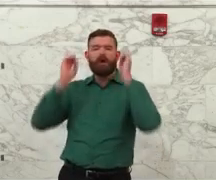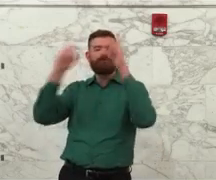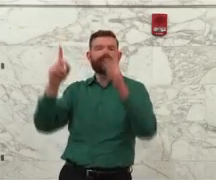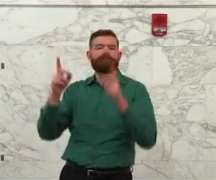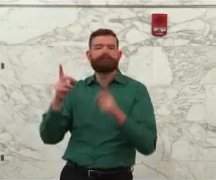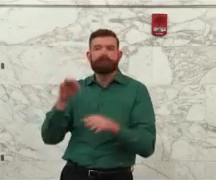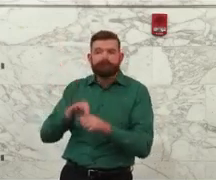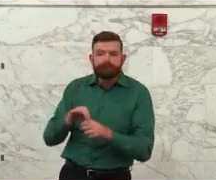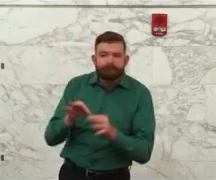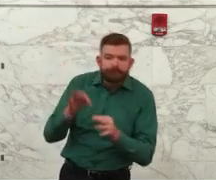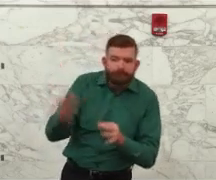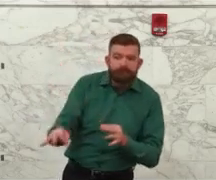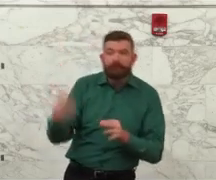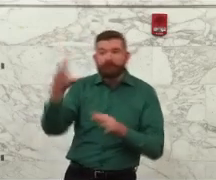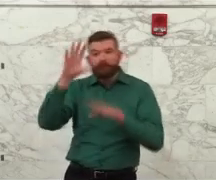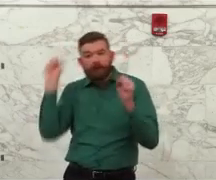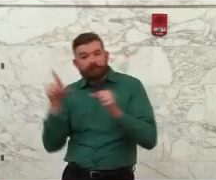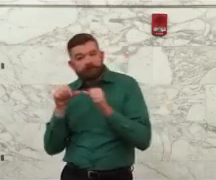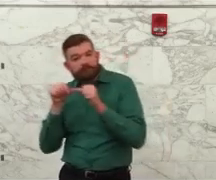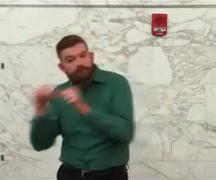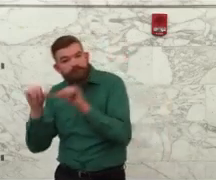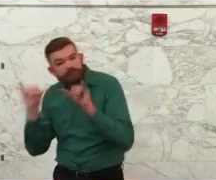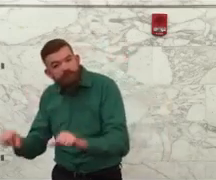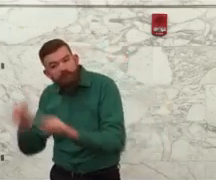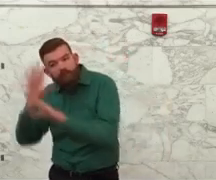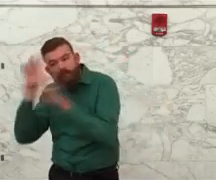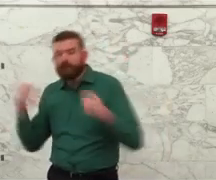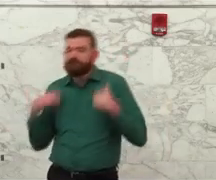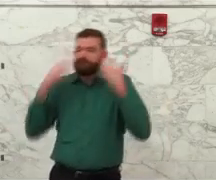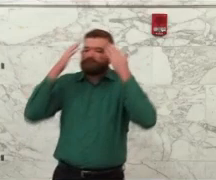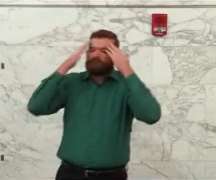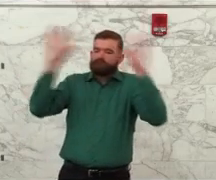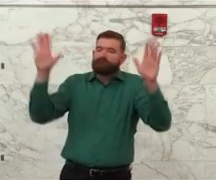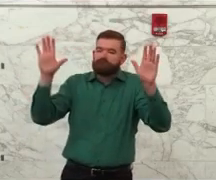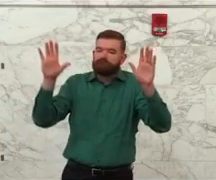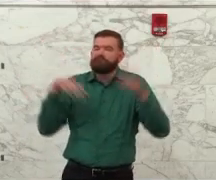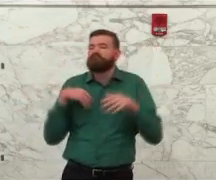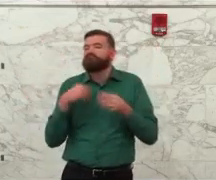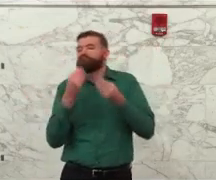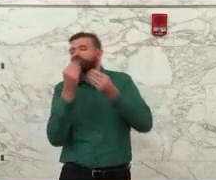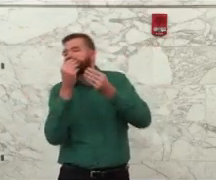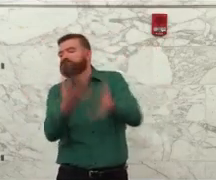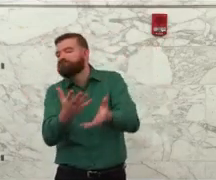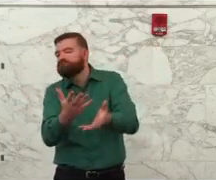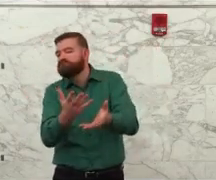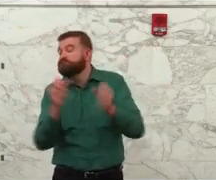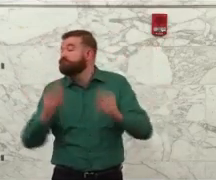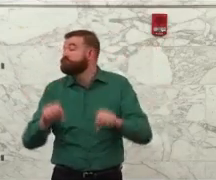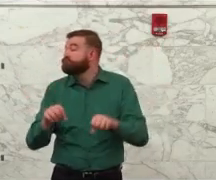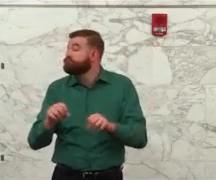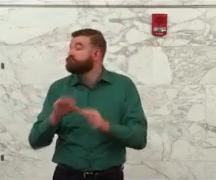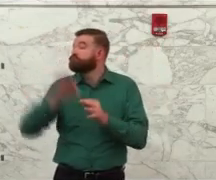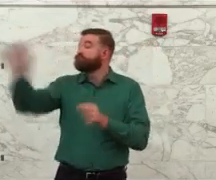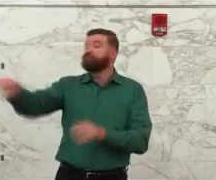their term was over at the end of April and the election is until May, I assume that we'll